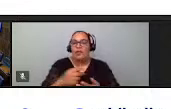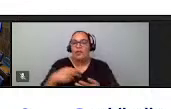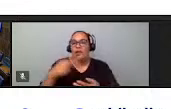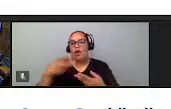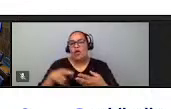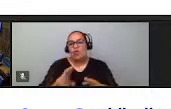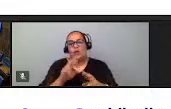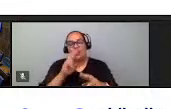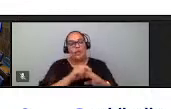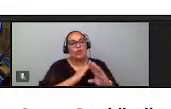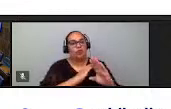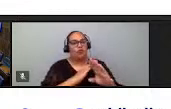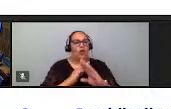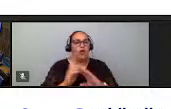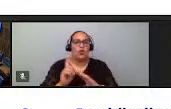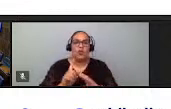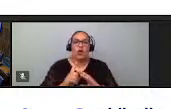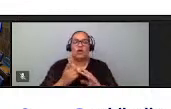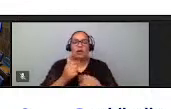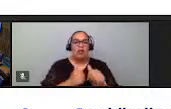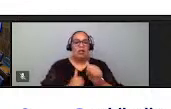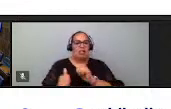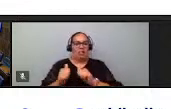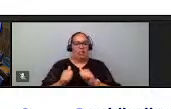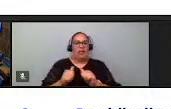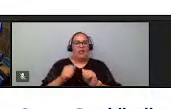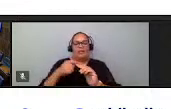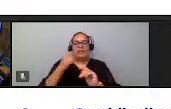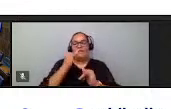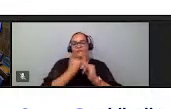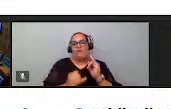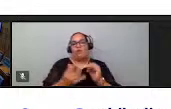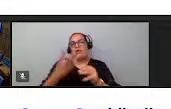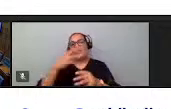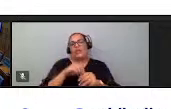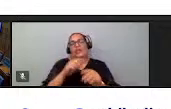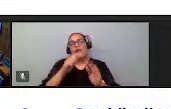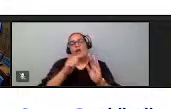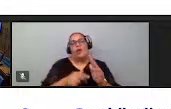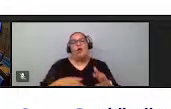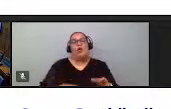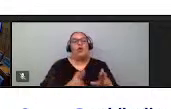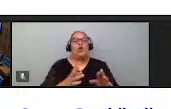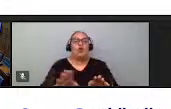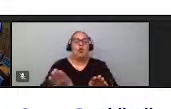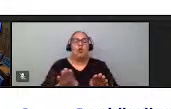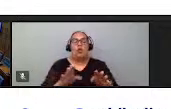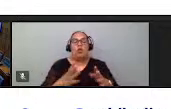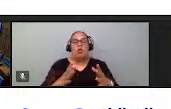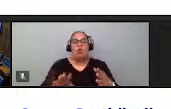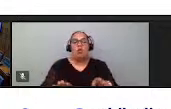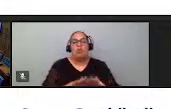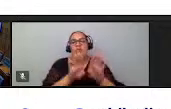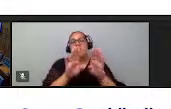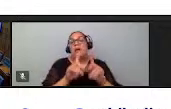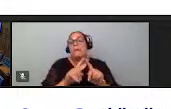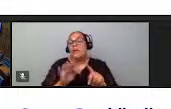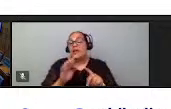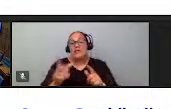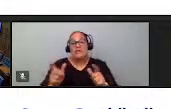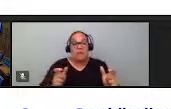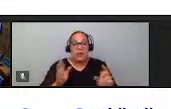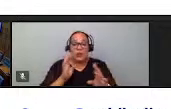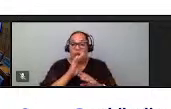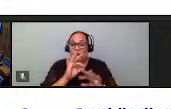have to avoid falling back the default into the low road or bumping along if we don't manage